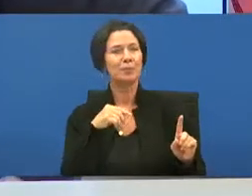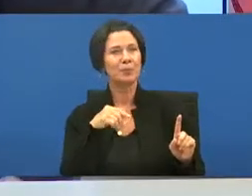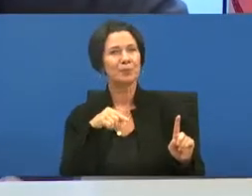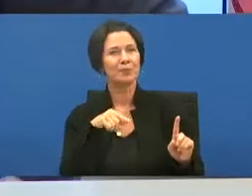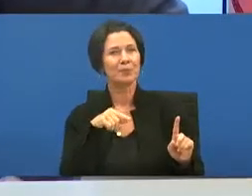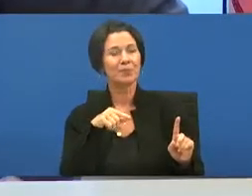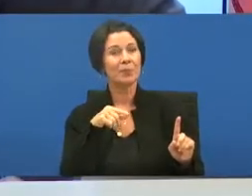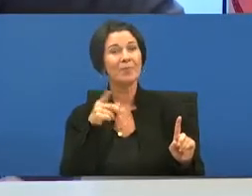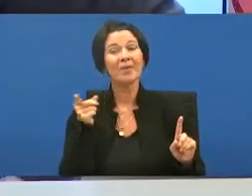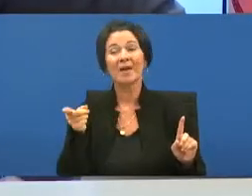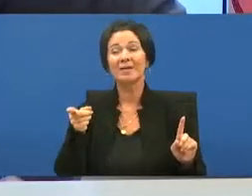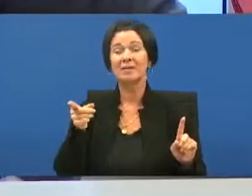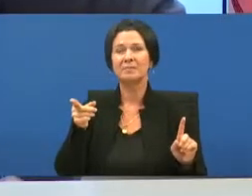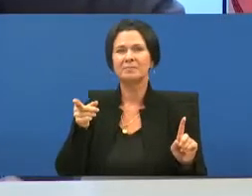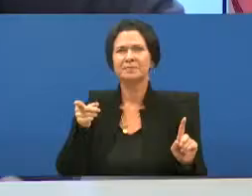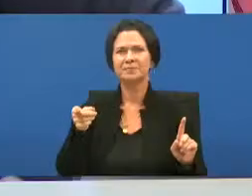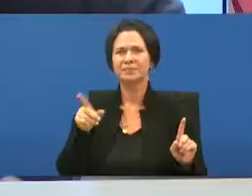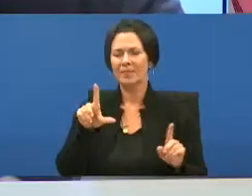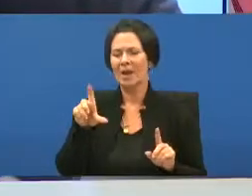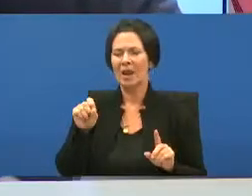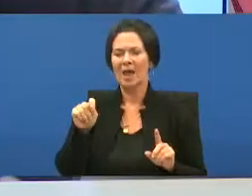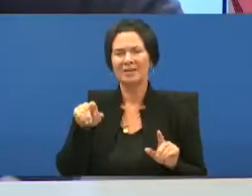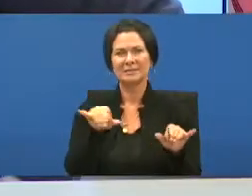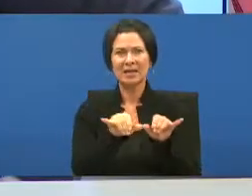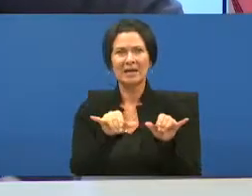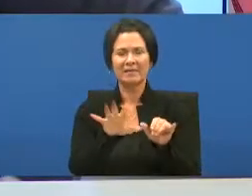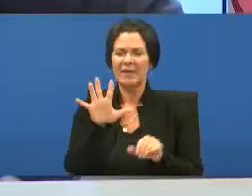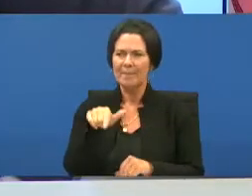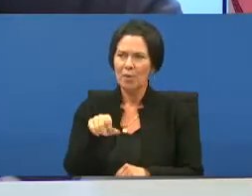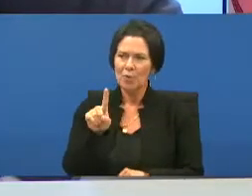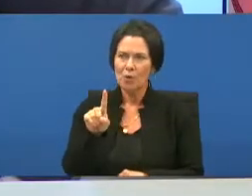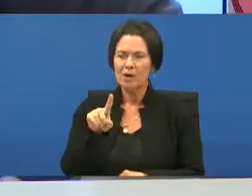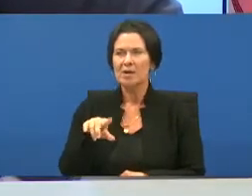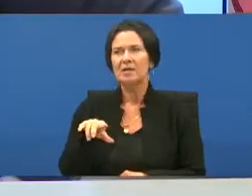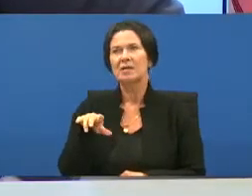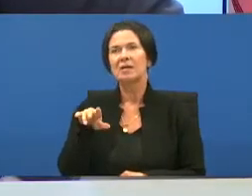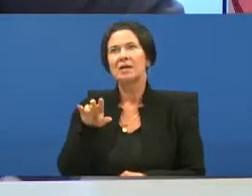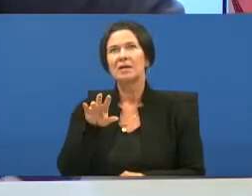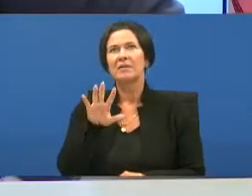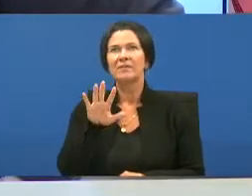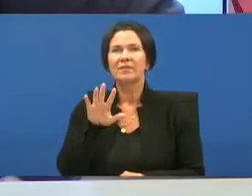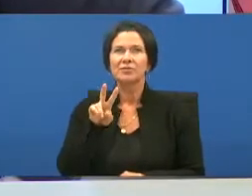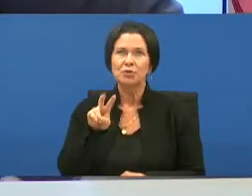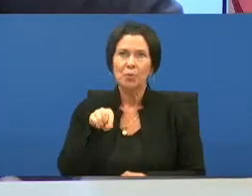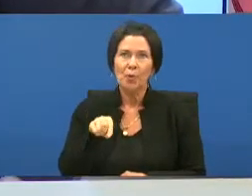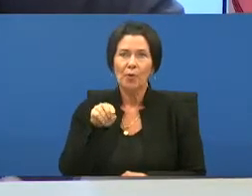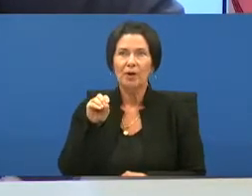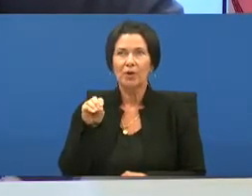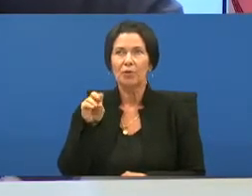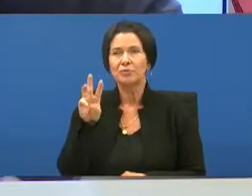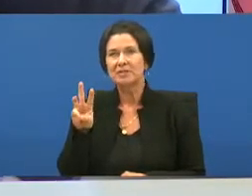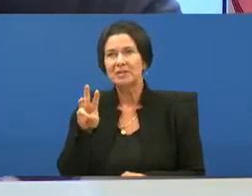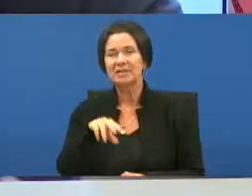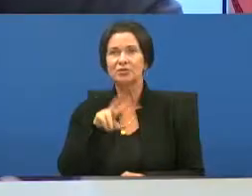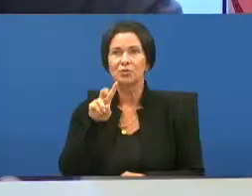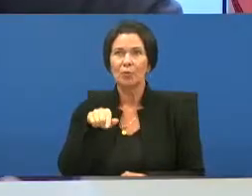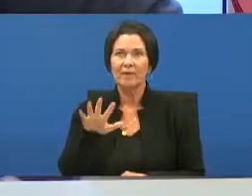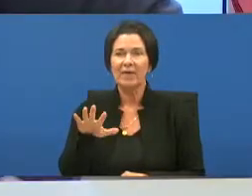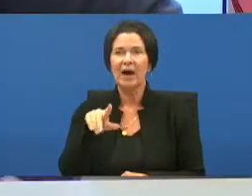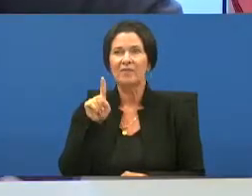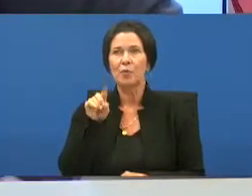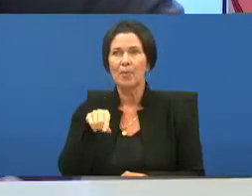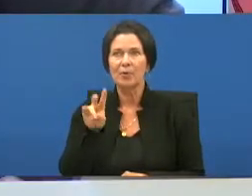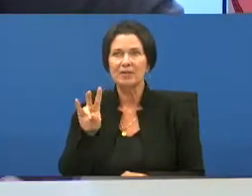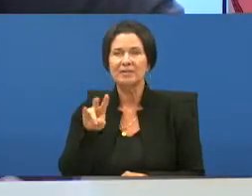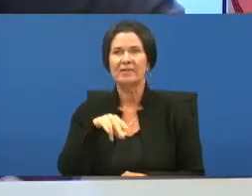The lot sizes on these properties are 5.157 acres, 2.064 acres, 2.5,